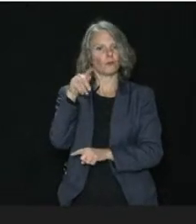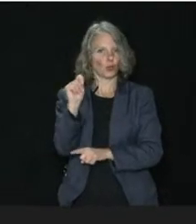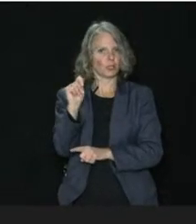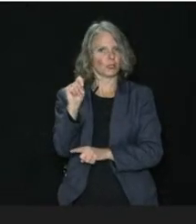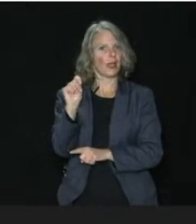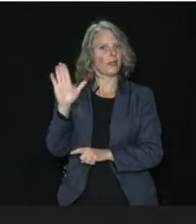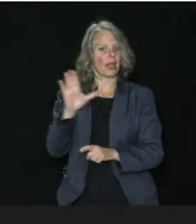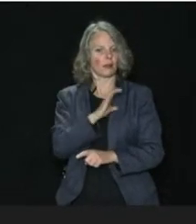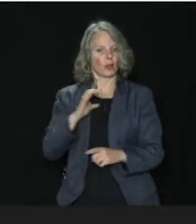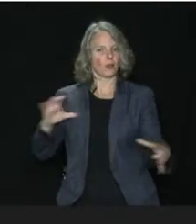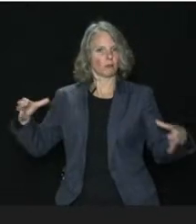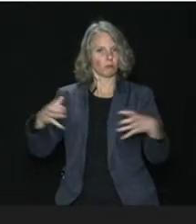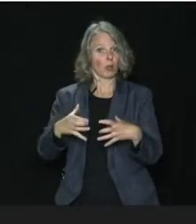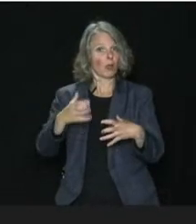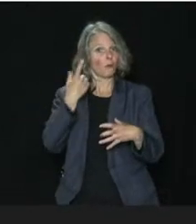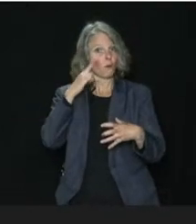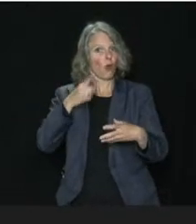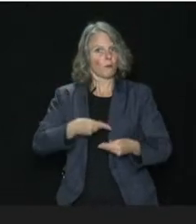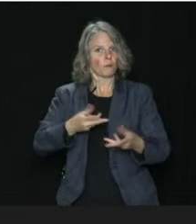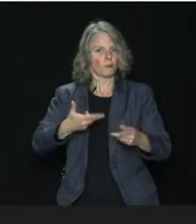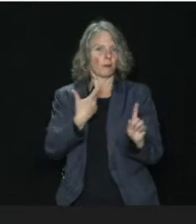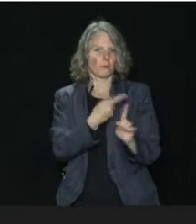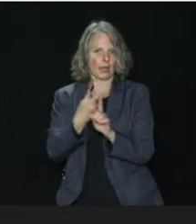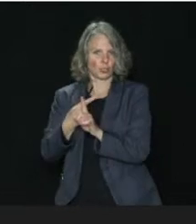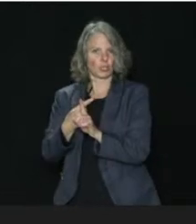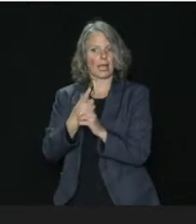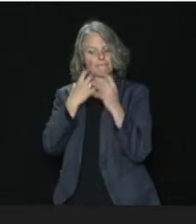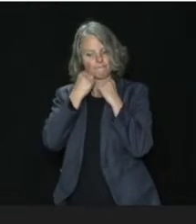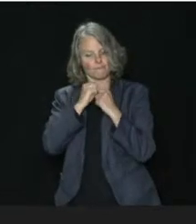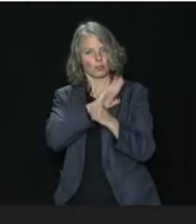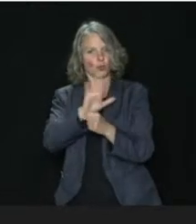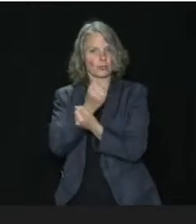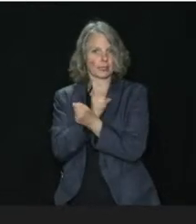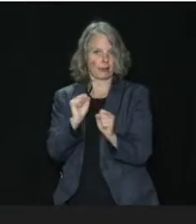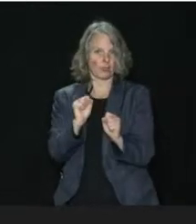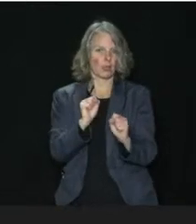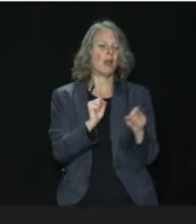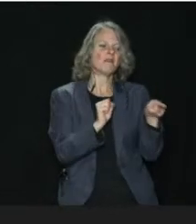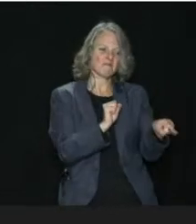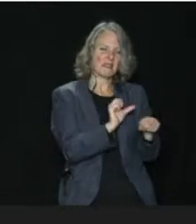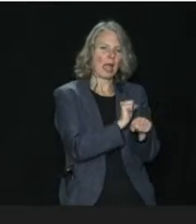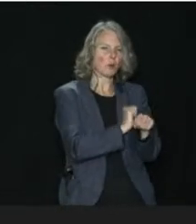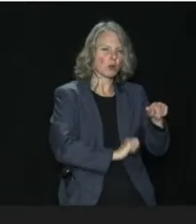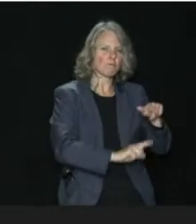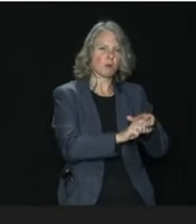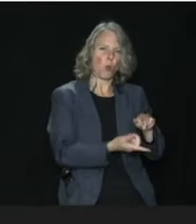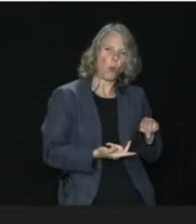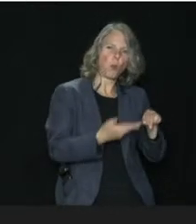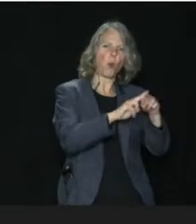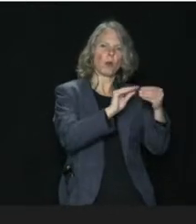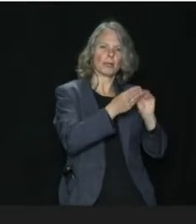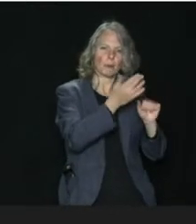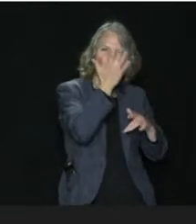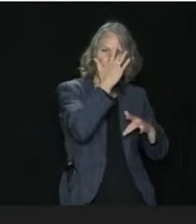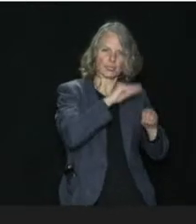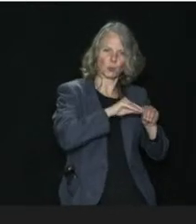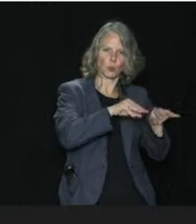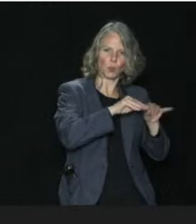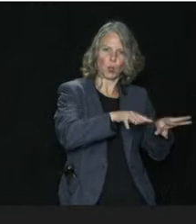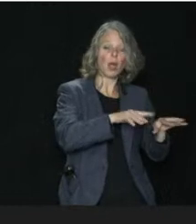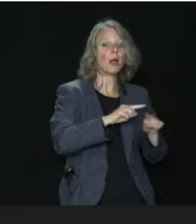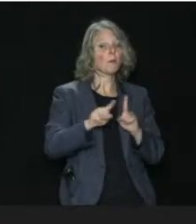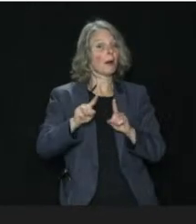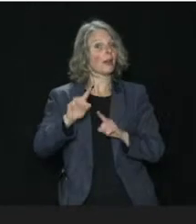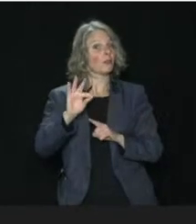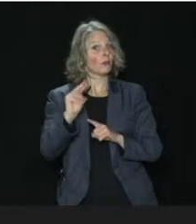keep everyone safe. Despite the recent surge in cases in Alberta, active cases among First Nations in communities on reserve has